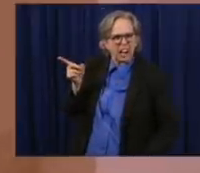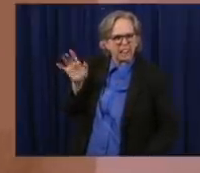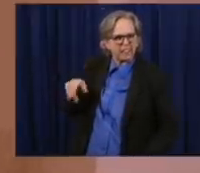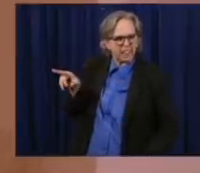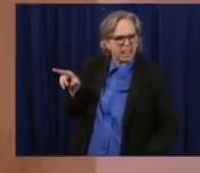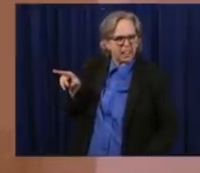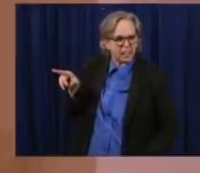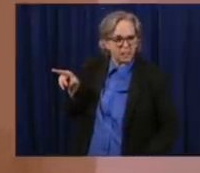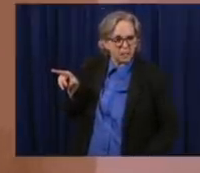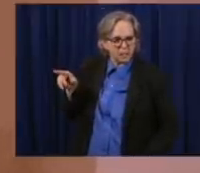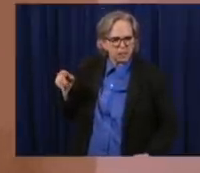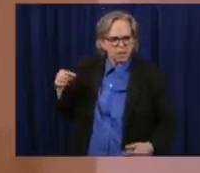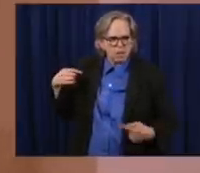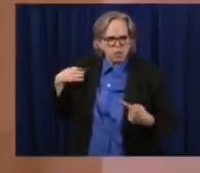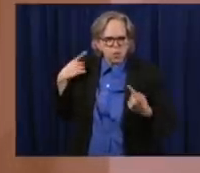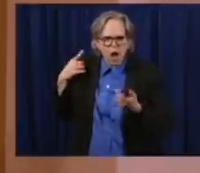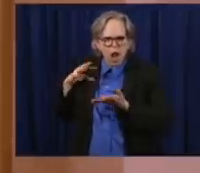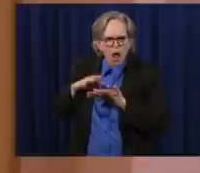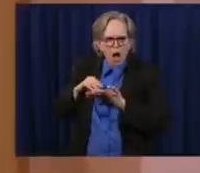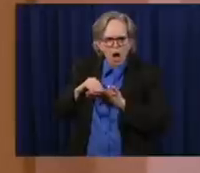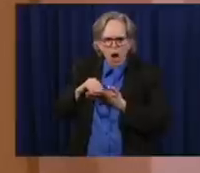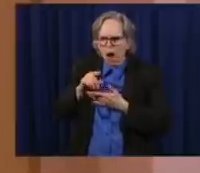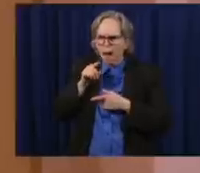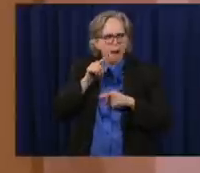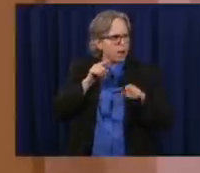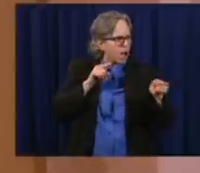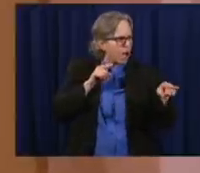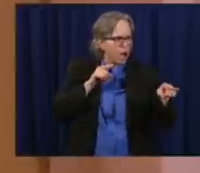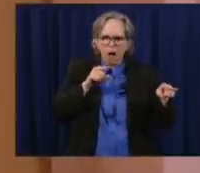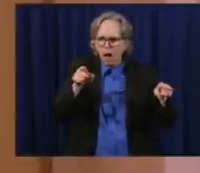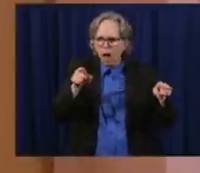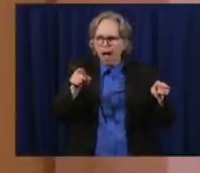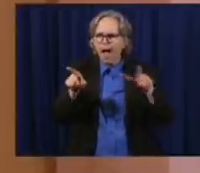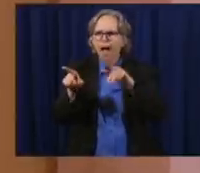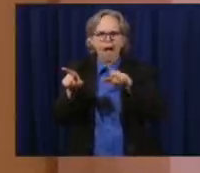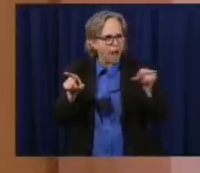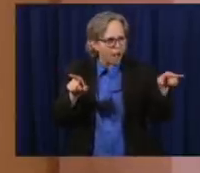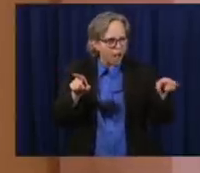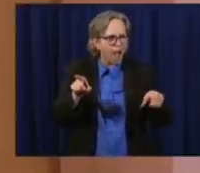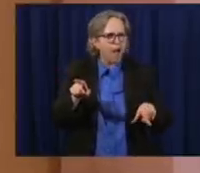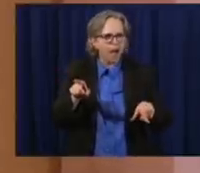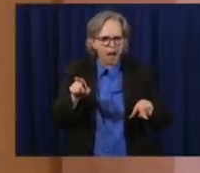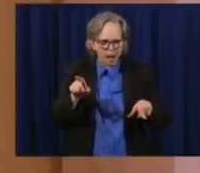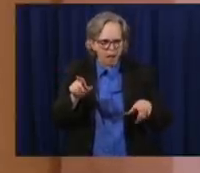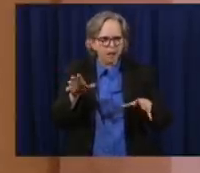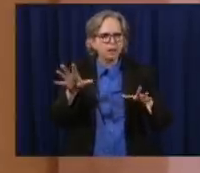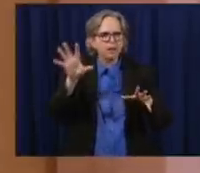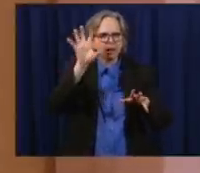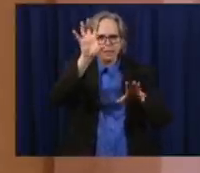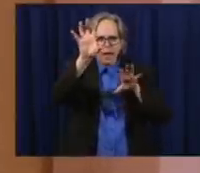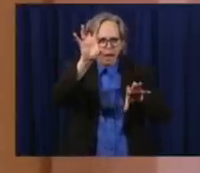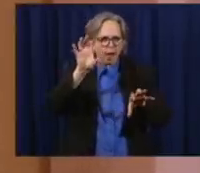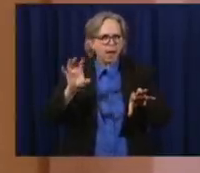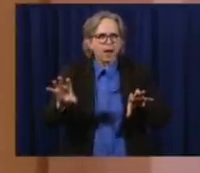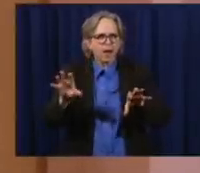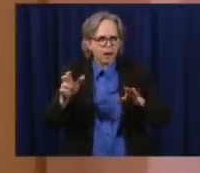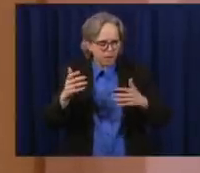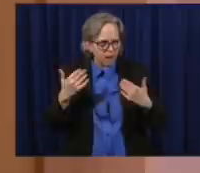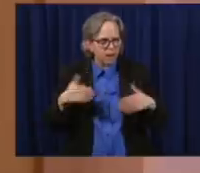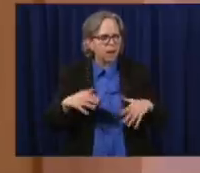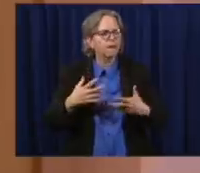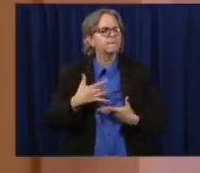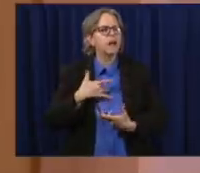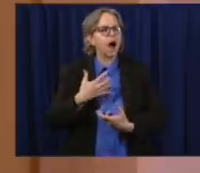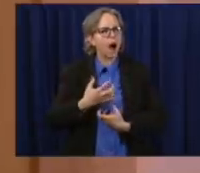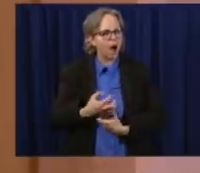here, what we're learning there, that gets us to this point where we can feel we have more confidence that what we're